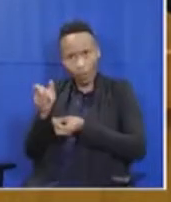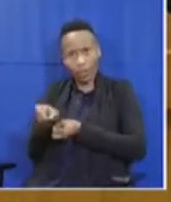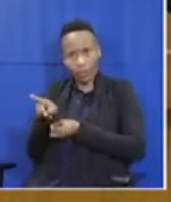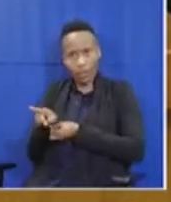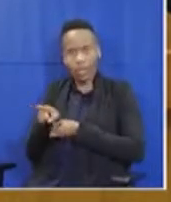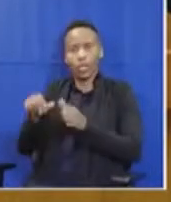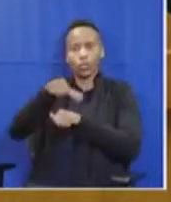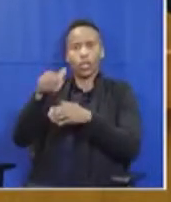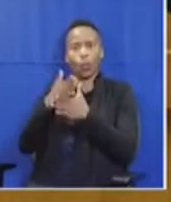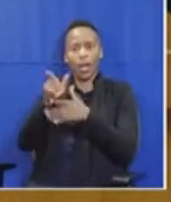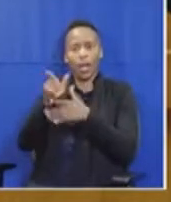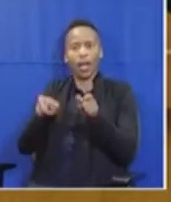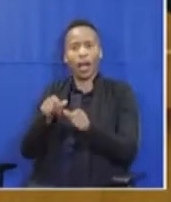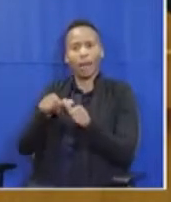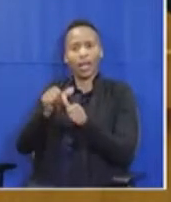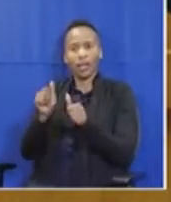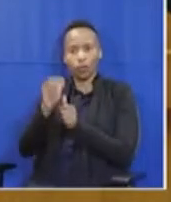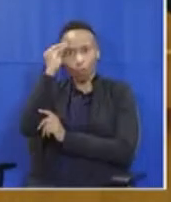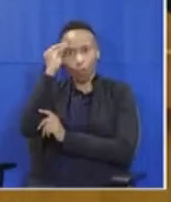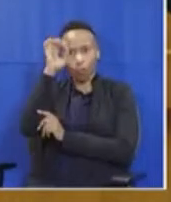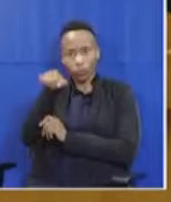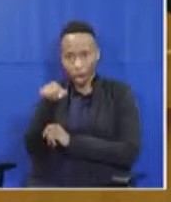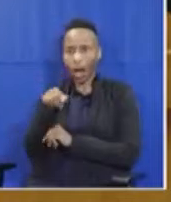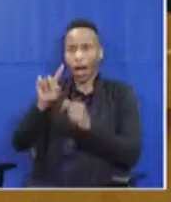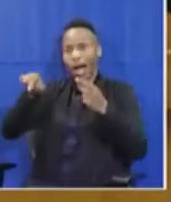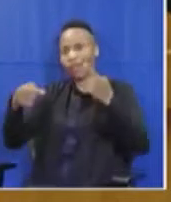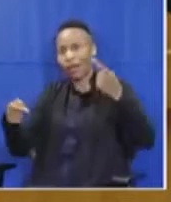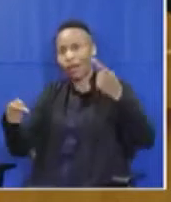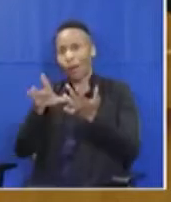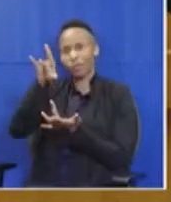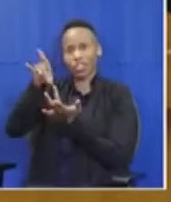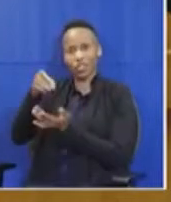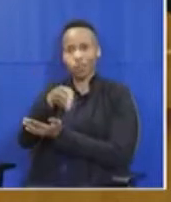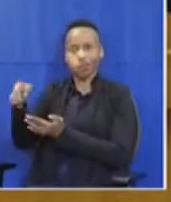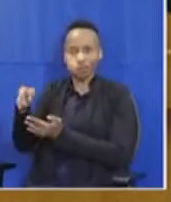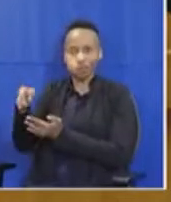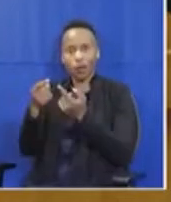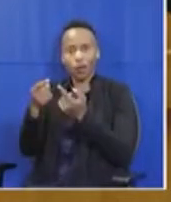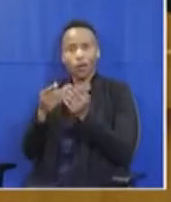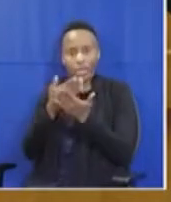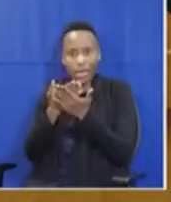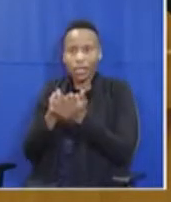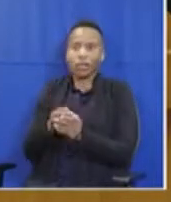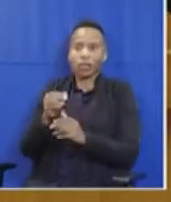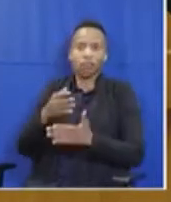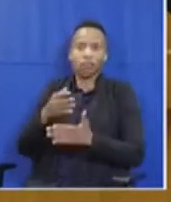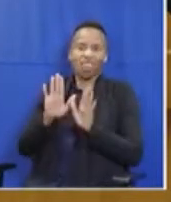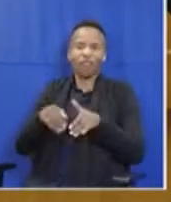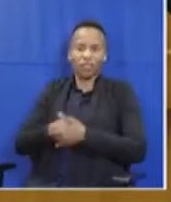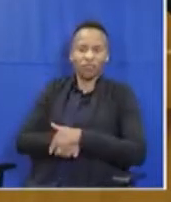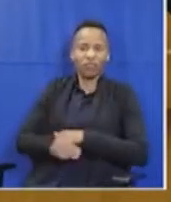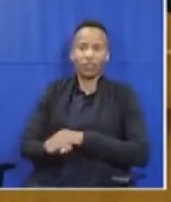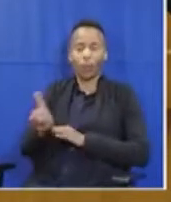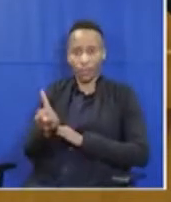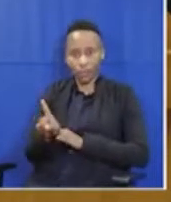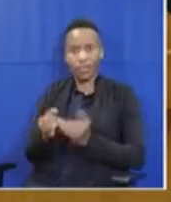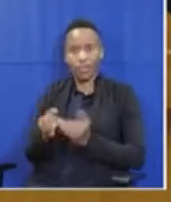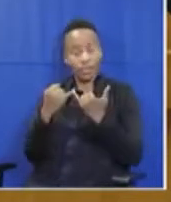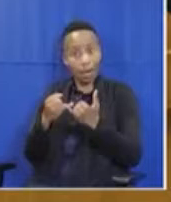better placed to know whether alternative solutions are available for consideration. And finally, as the intention of